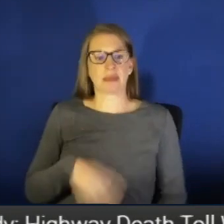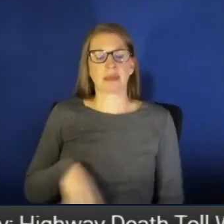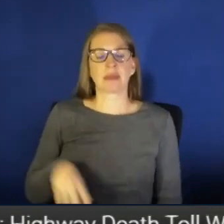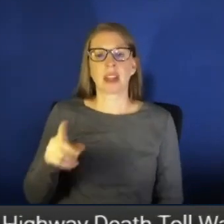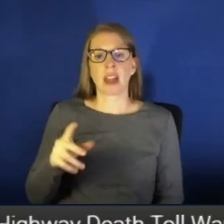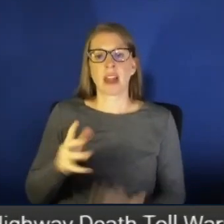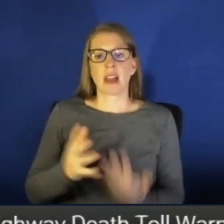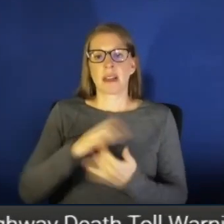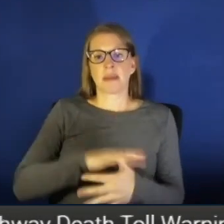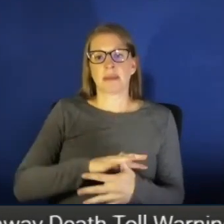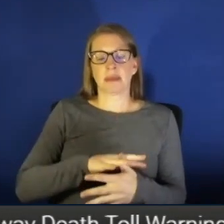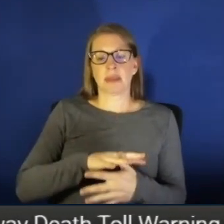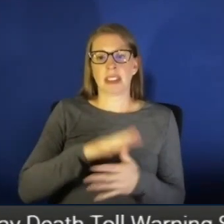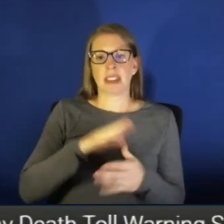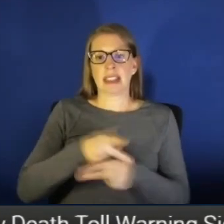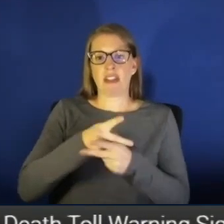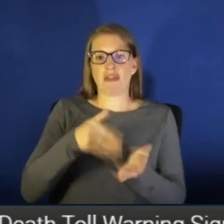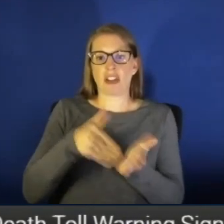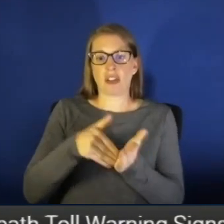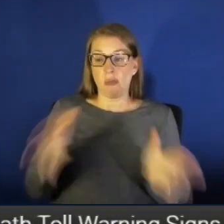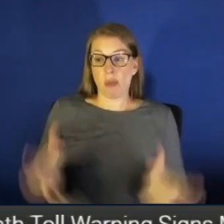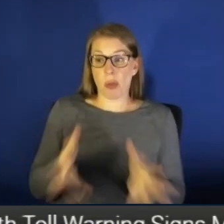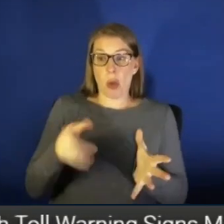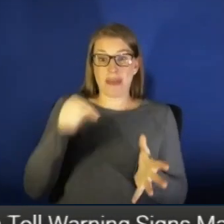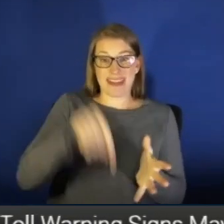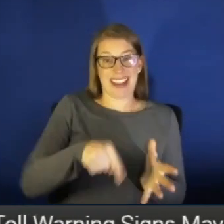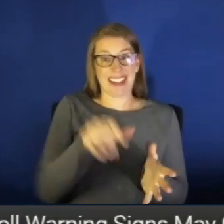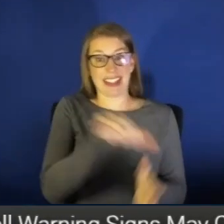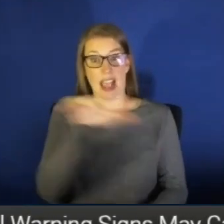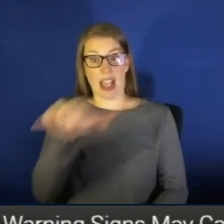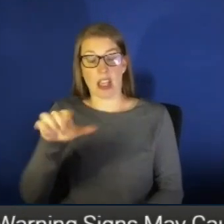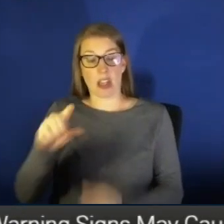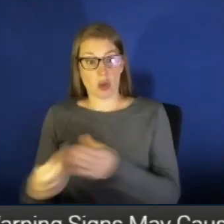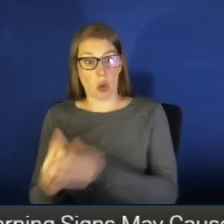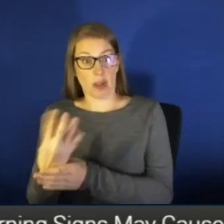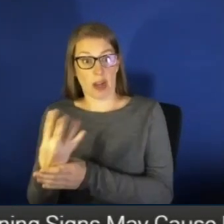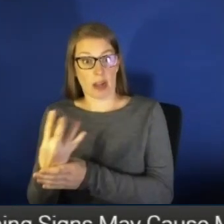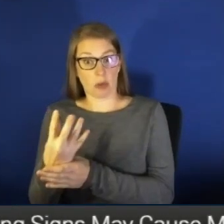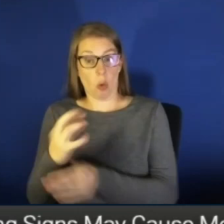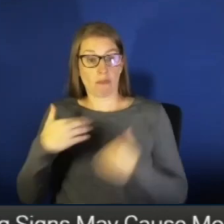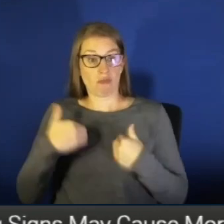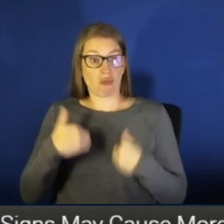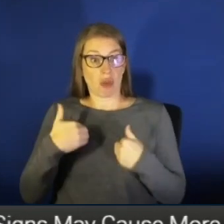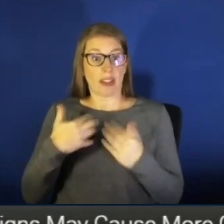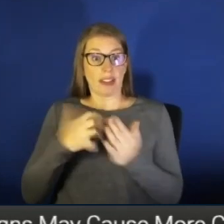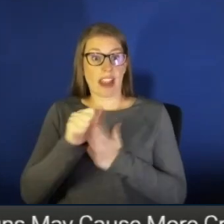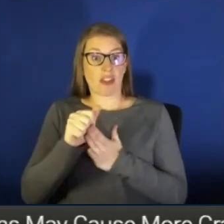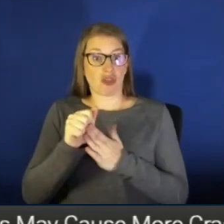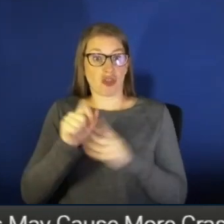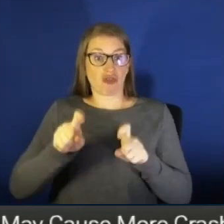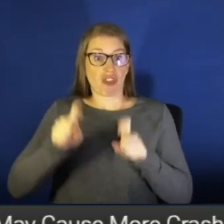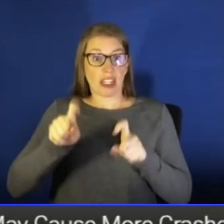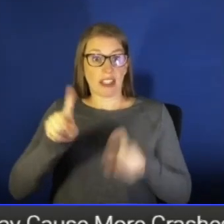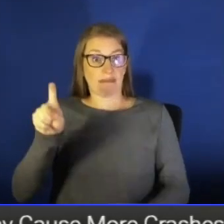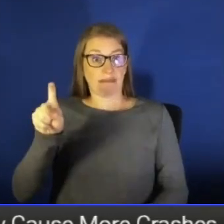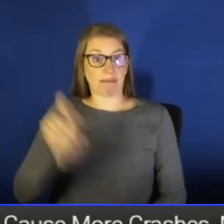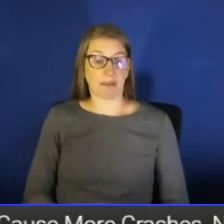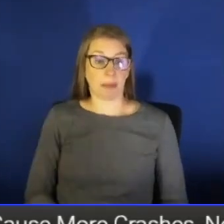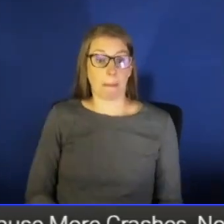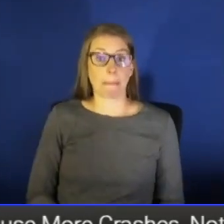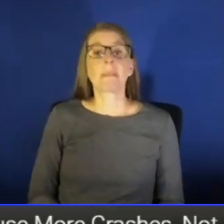promote this the way they might promote a colonoscopy or a breast cancer screening Certainly they